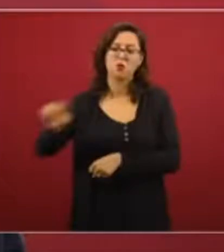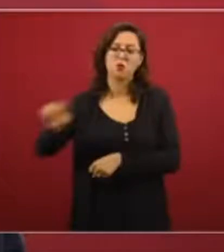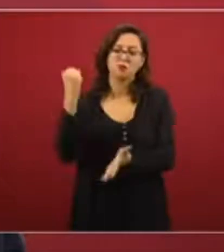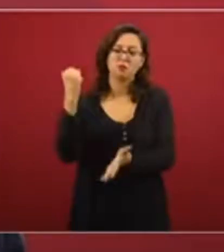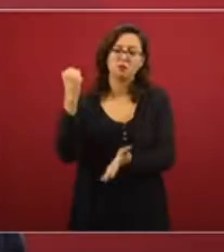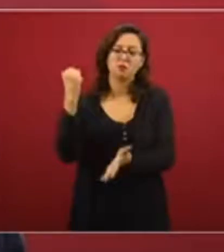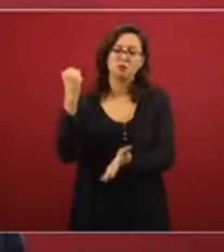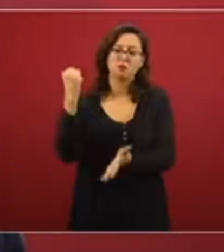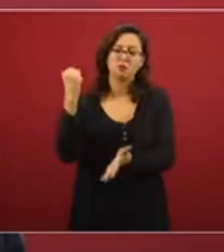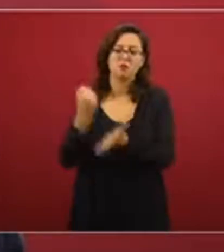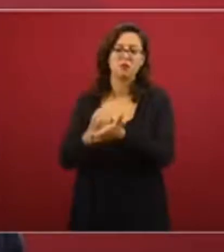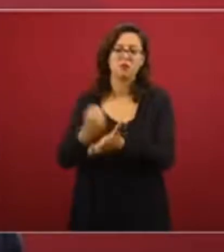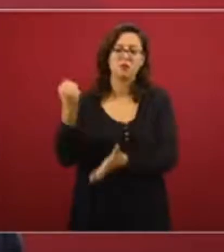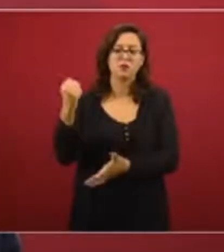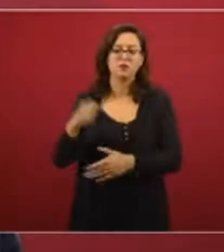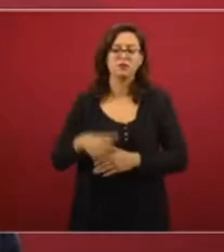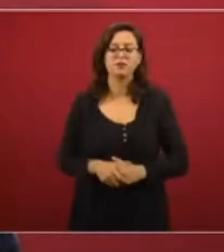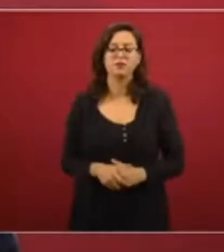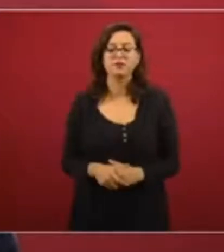majority.